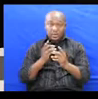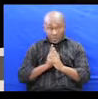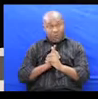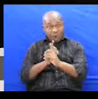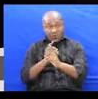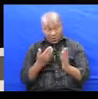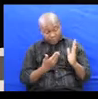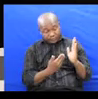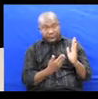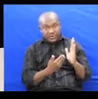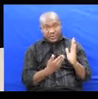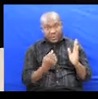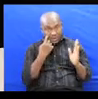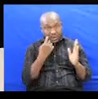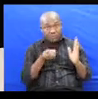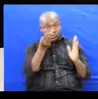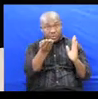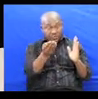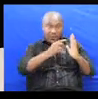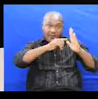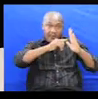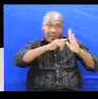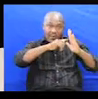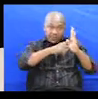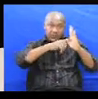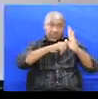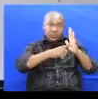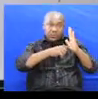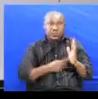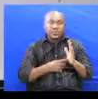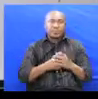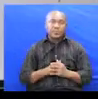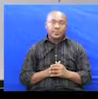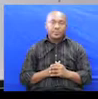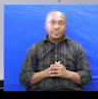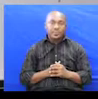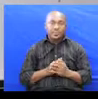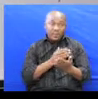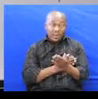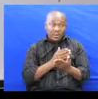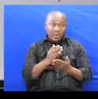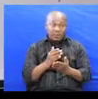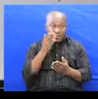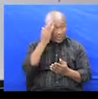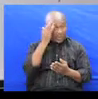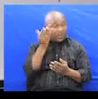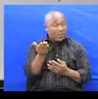to derive the formula on how to calculate molarity. Therefore, we know that